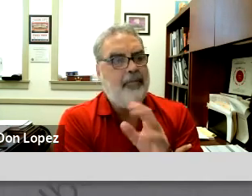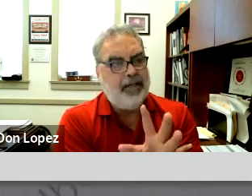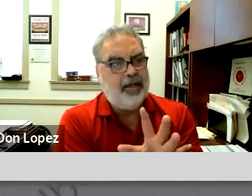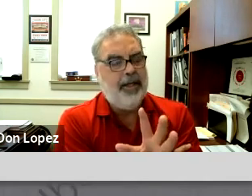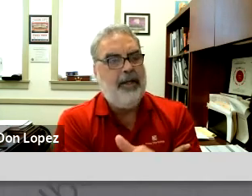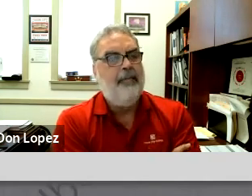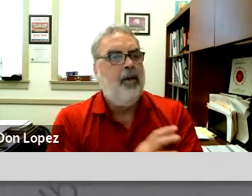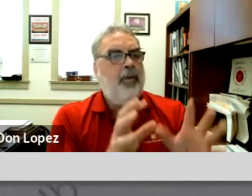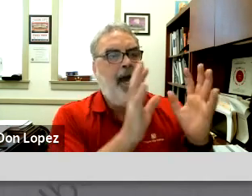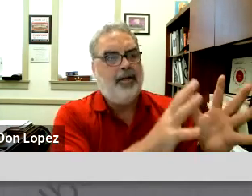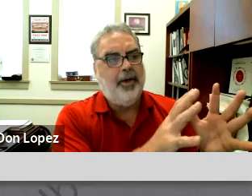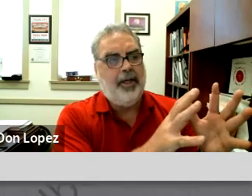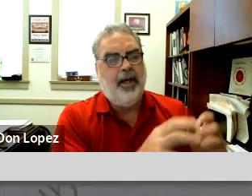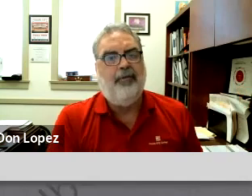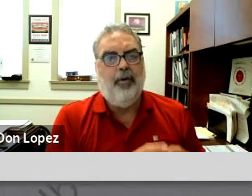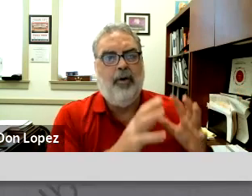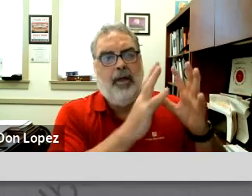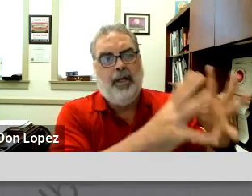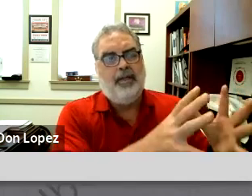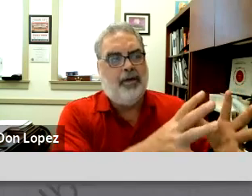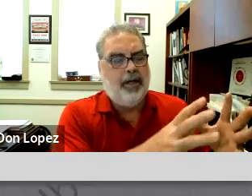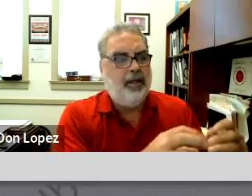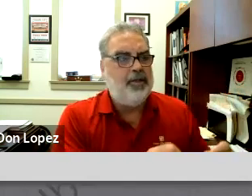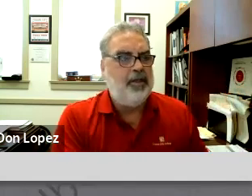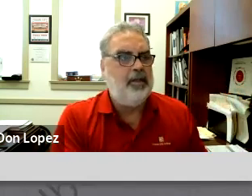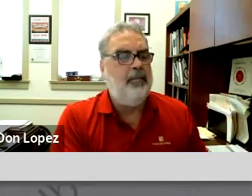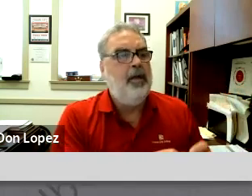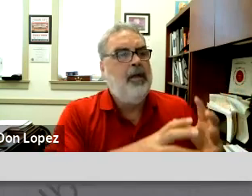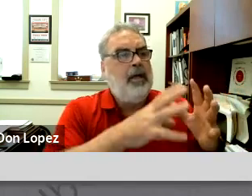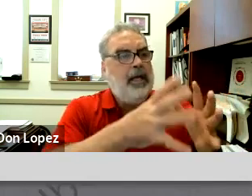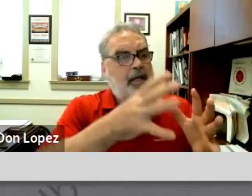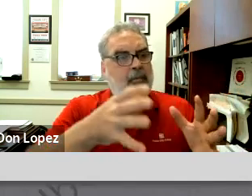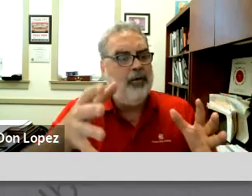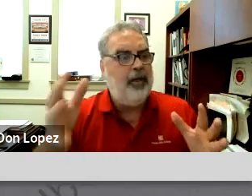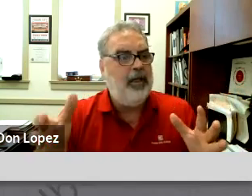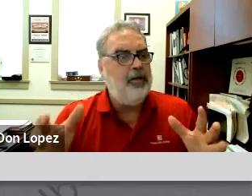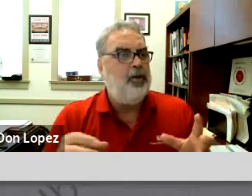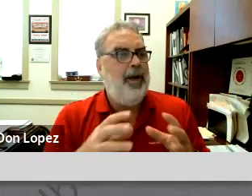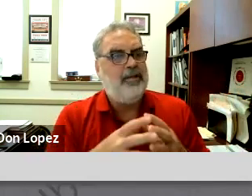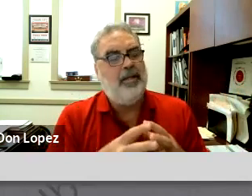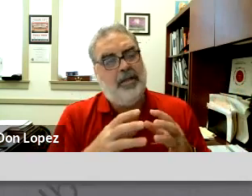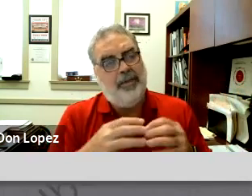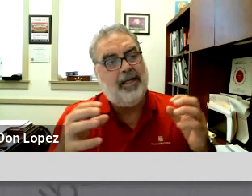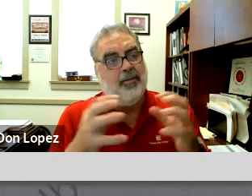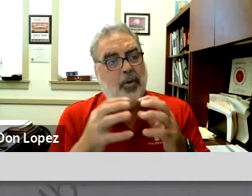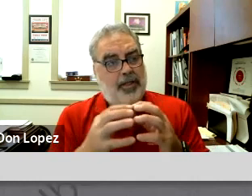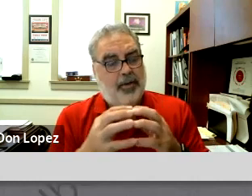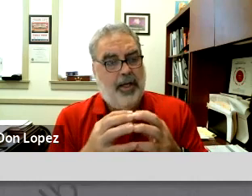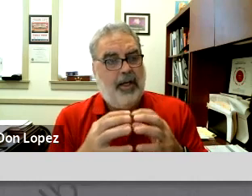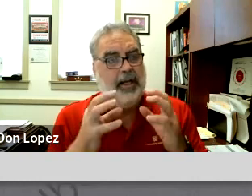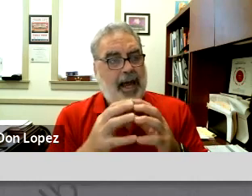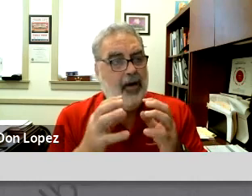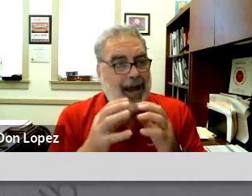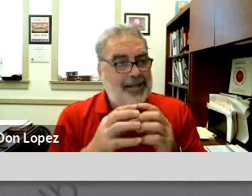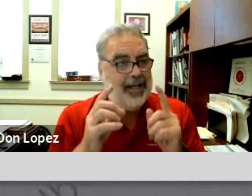but basically we had CurricuNet before. It is a curriculum system. It has morphed into a system that is more